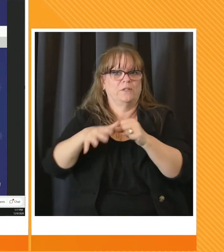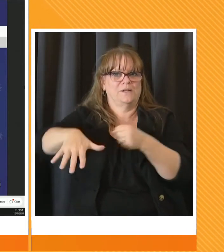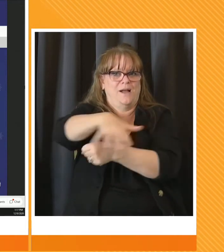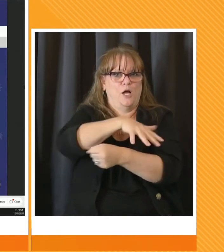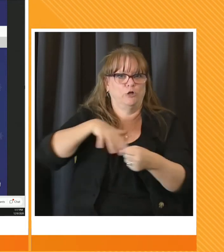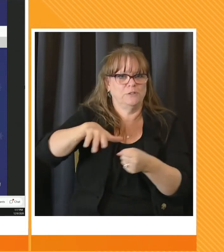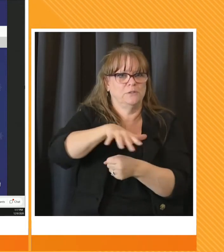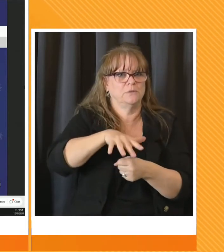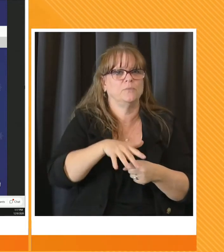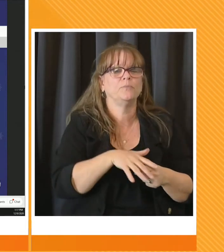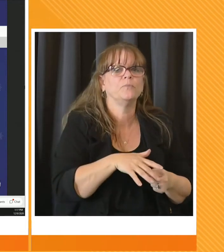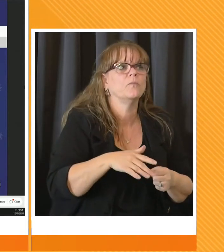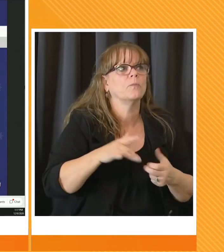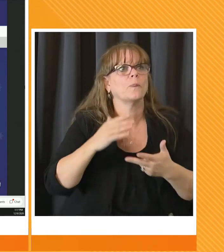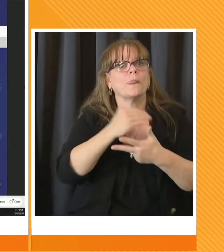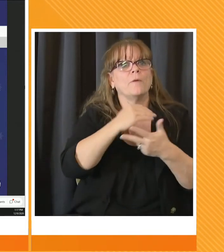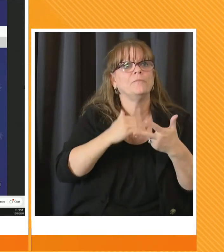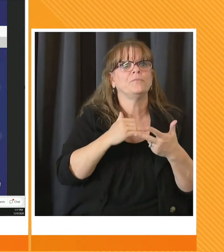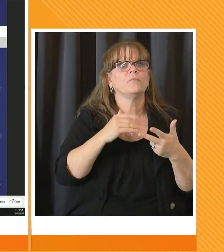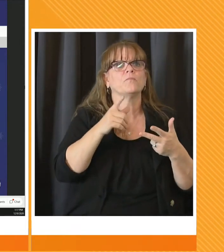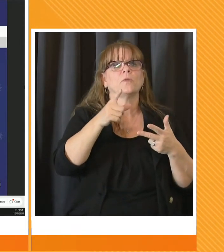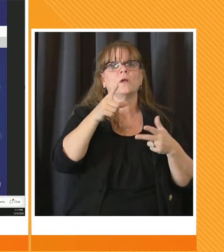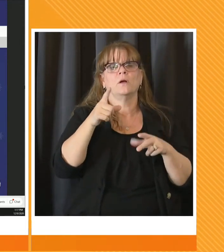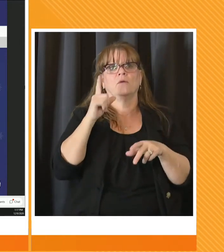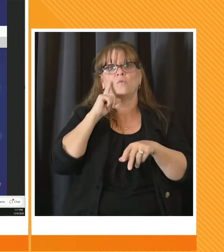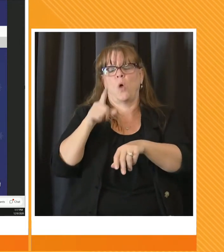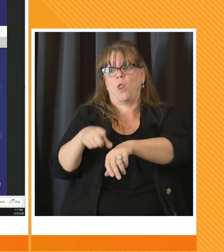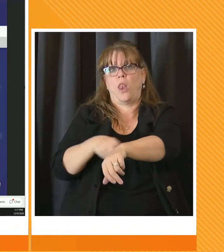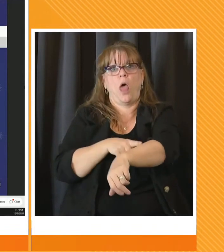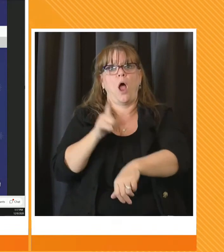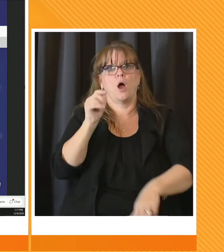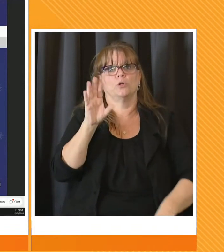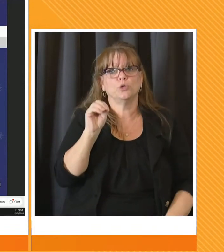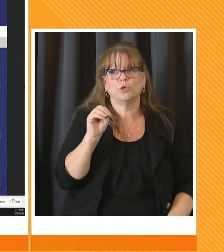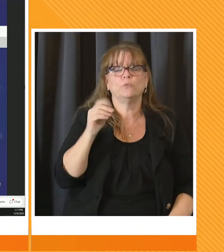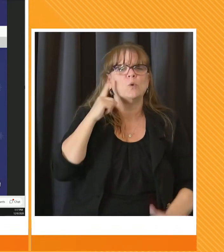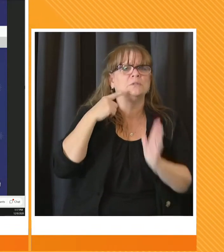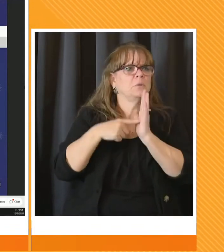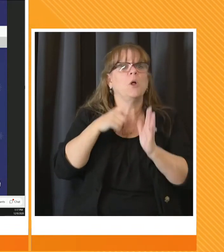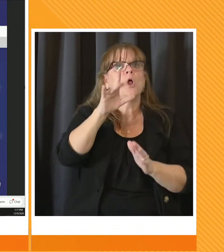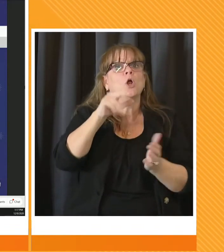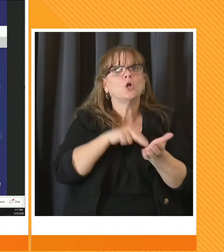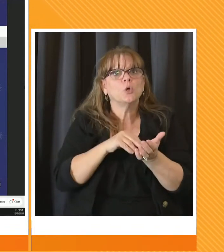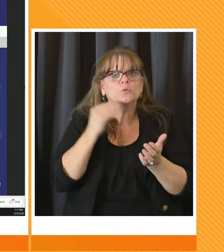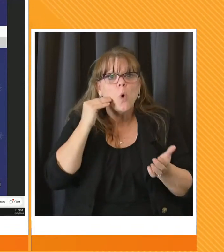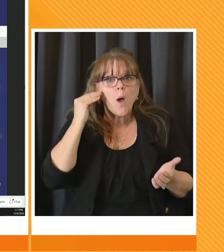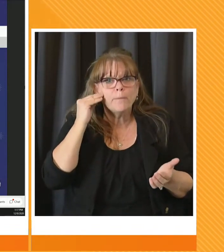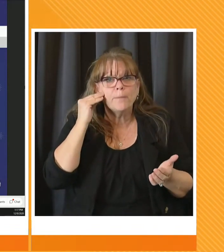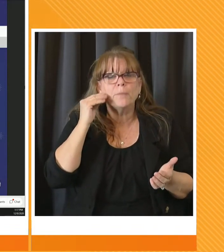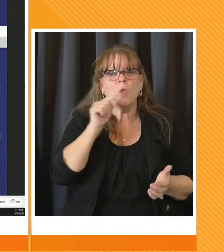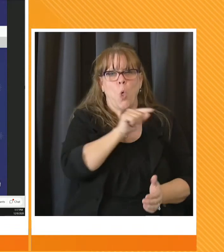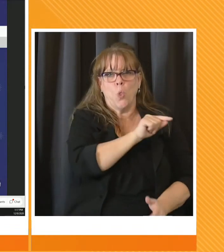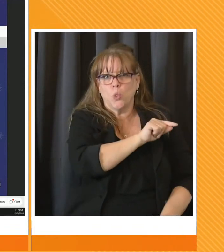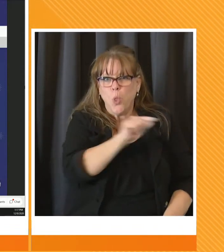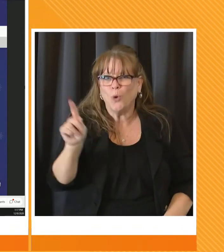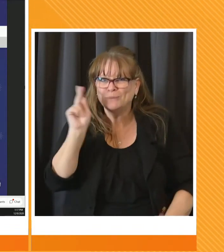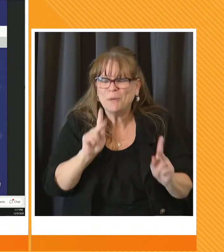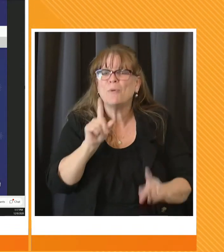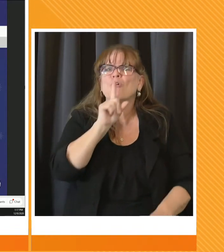been disproportionately impacted with hospitalizations and deaths from COVID. So they too will be included in phase